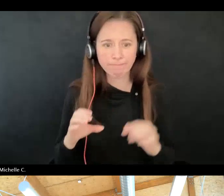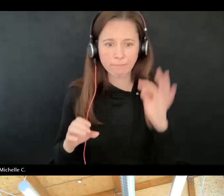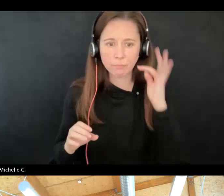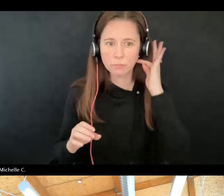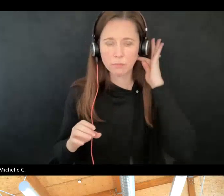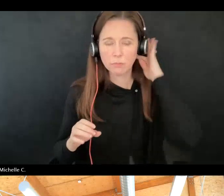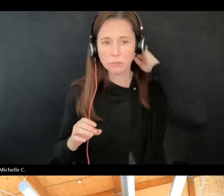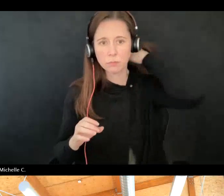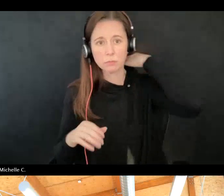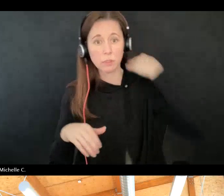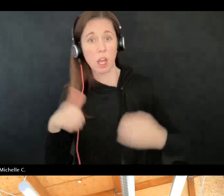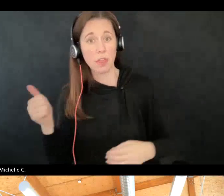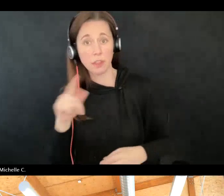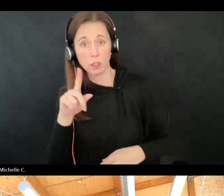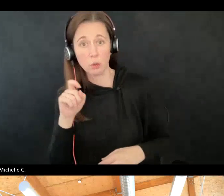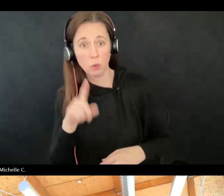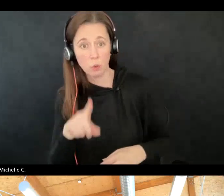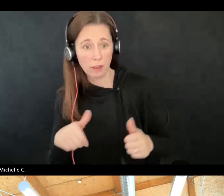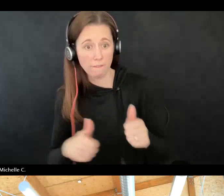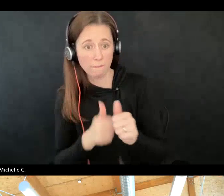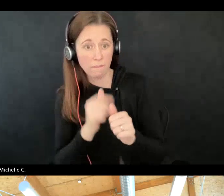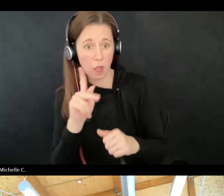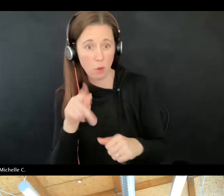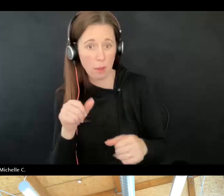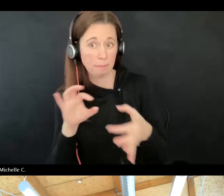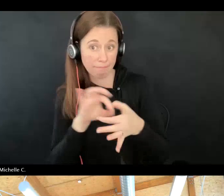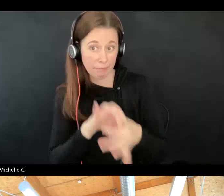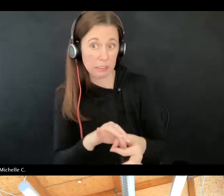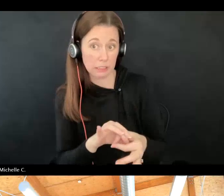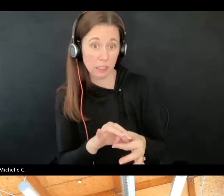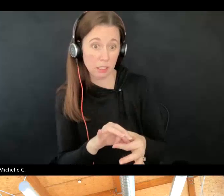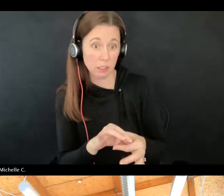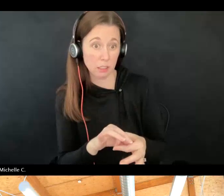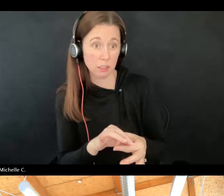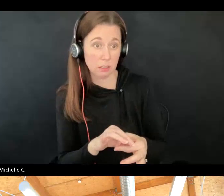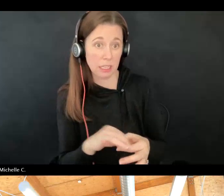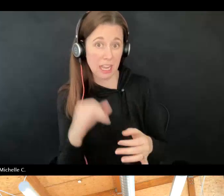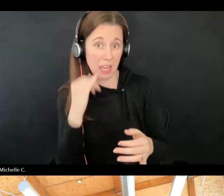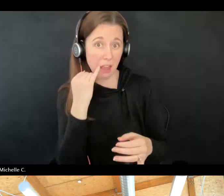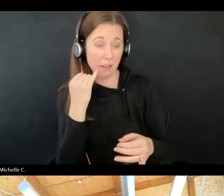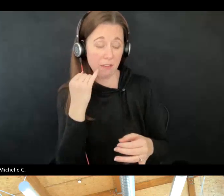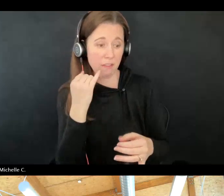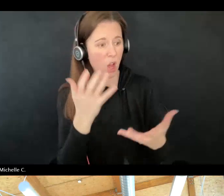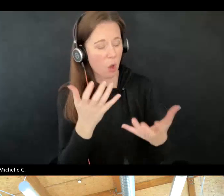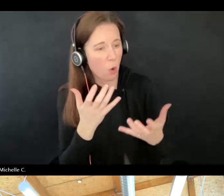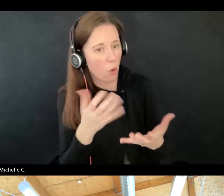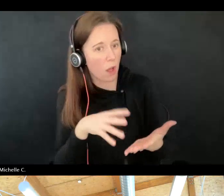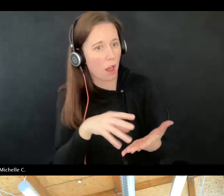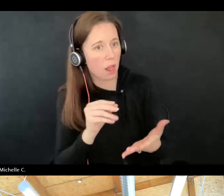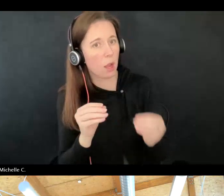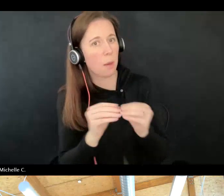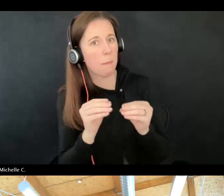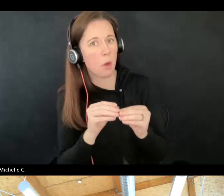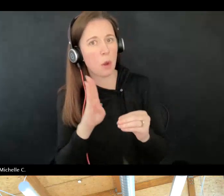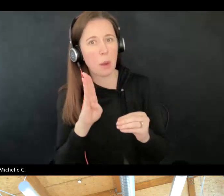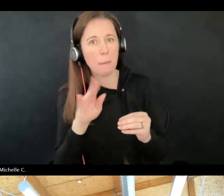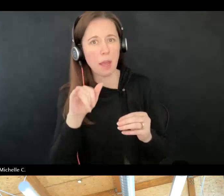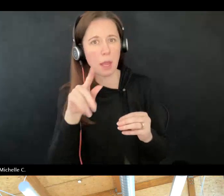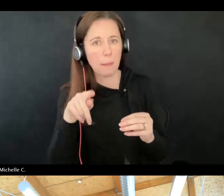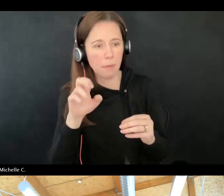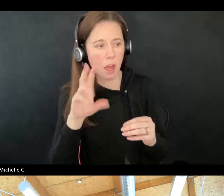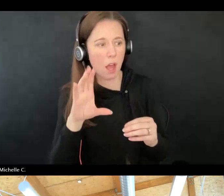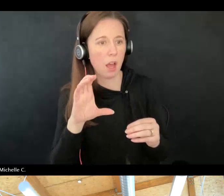Well, we pull also it have up. a follow-up question that's related. If folks want to learn more about BIPOC involvement